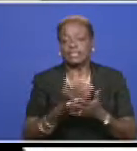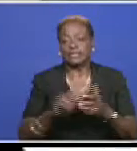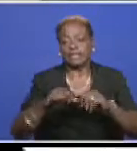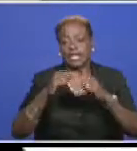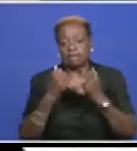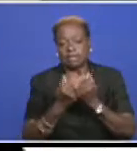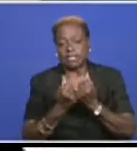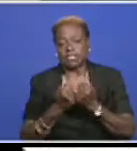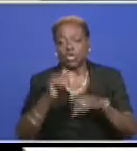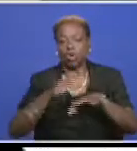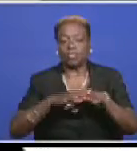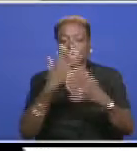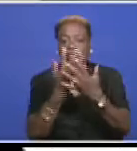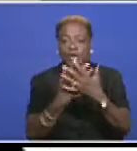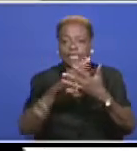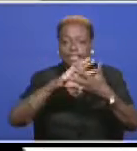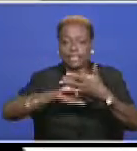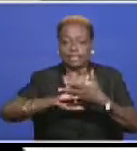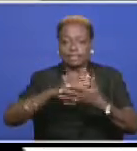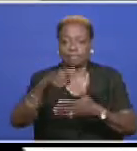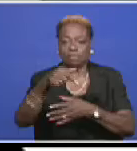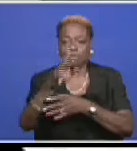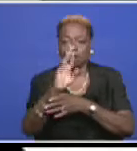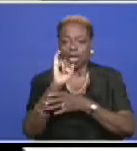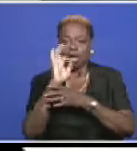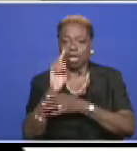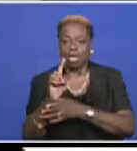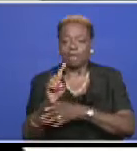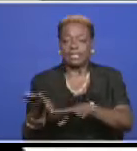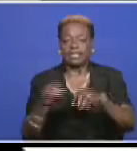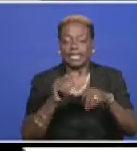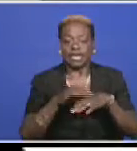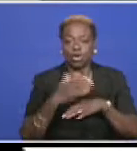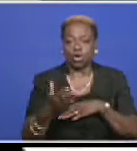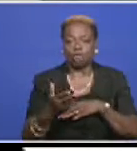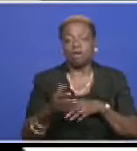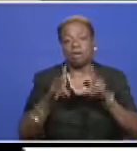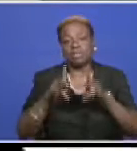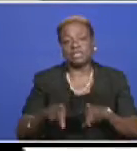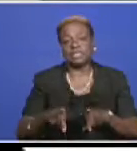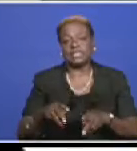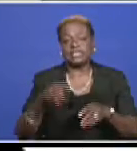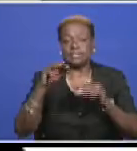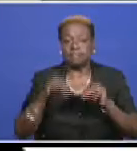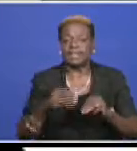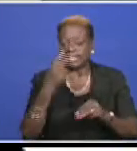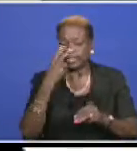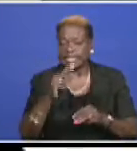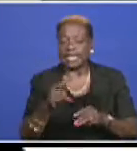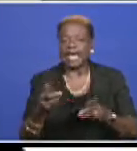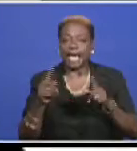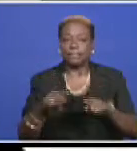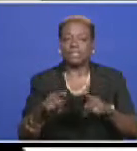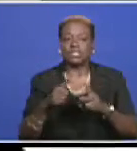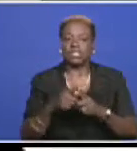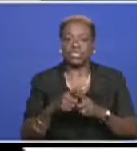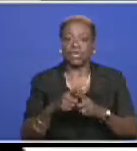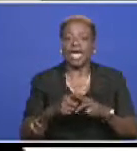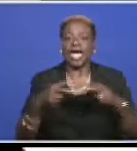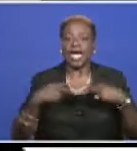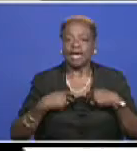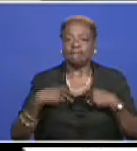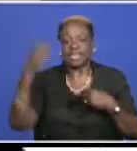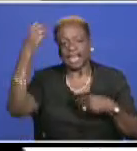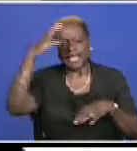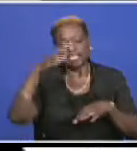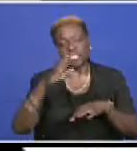taken off. And so what you may have seen, or first persons may have seen, with having electricity come right back off again after maybe being on for